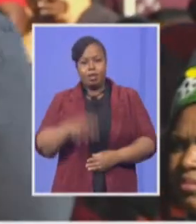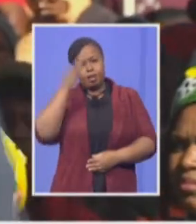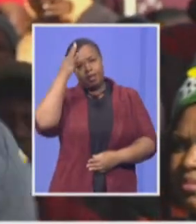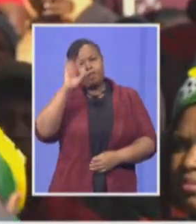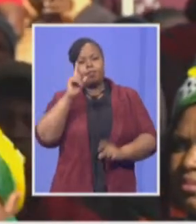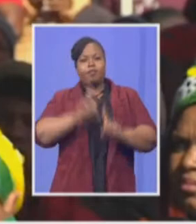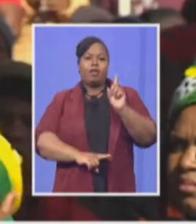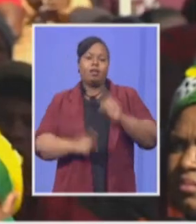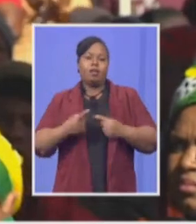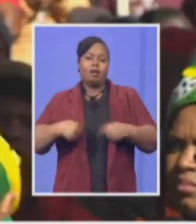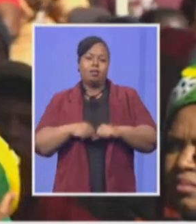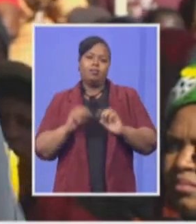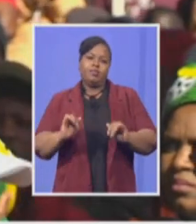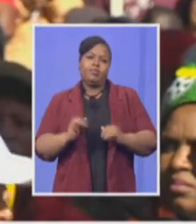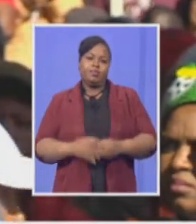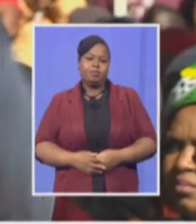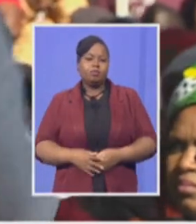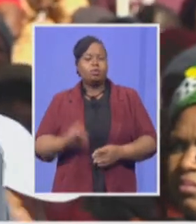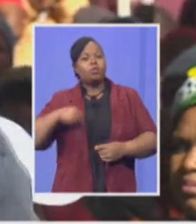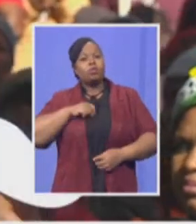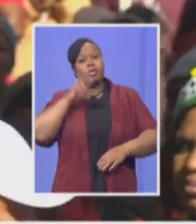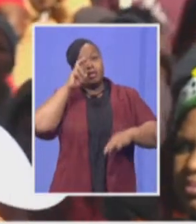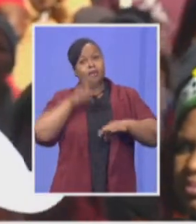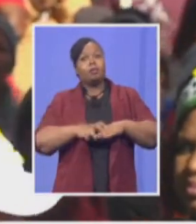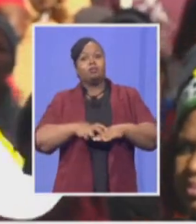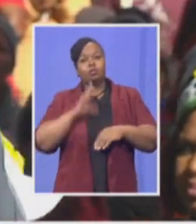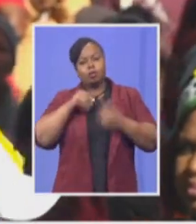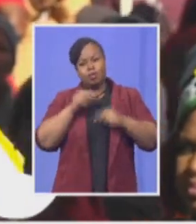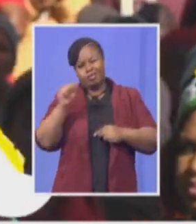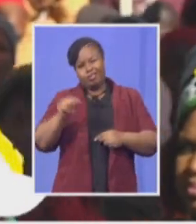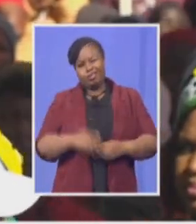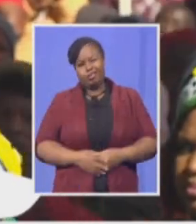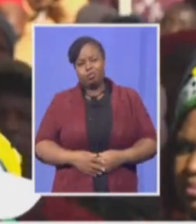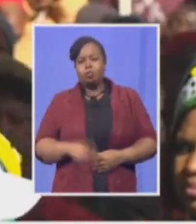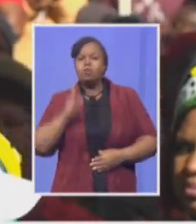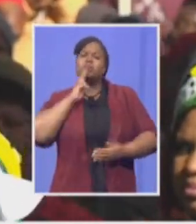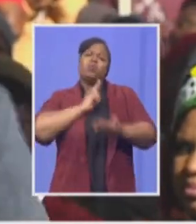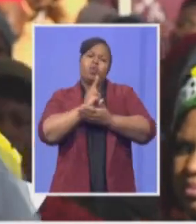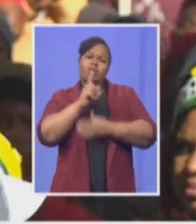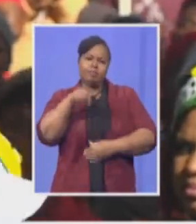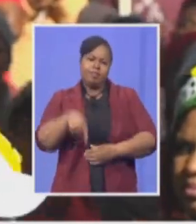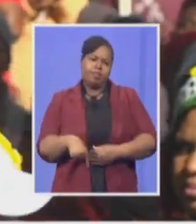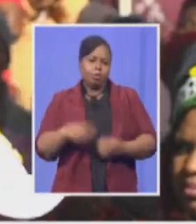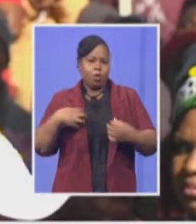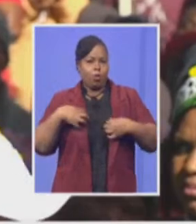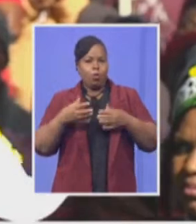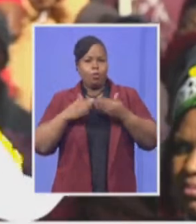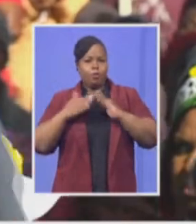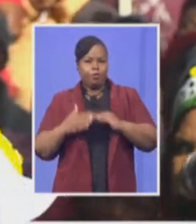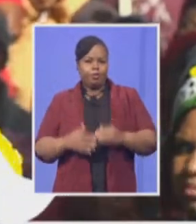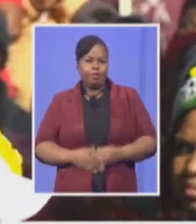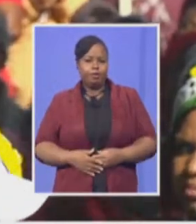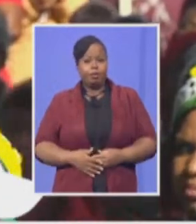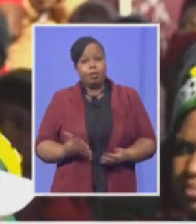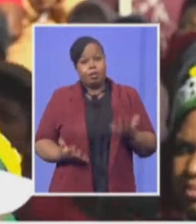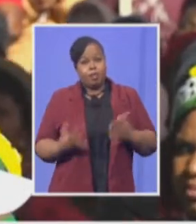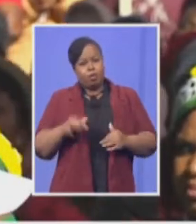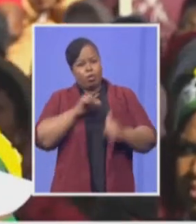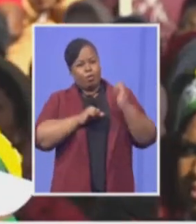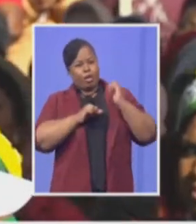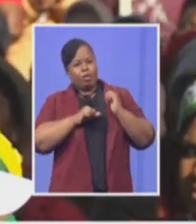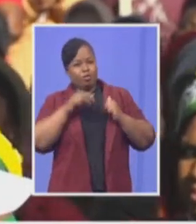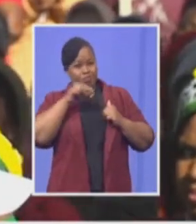us dismally. So we need to talk about these things. We need to be honest with our own communities. Let me go back to a place